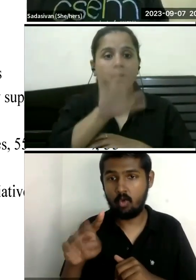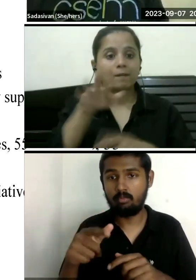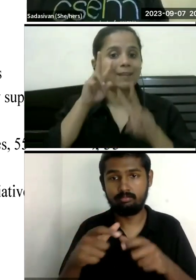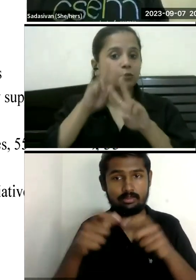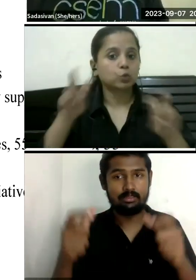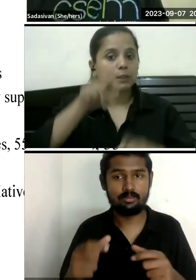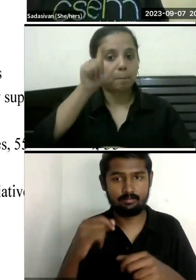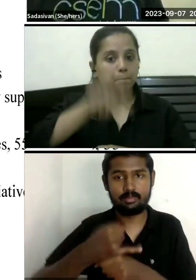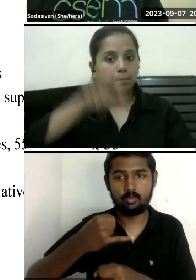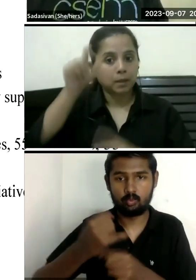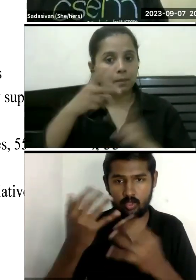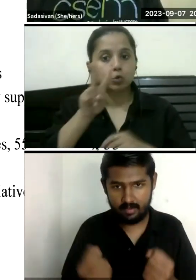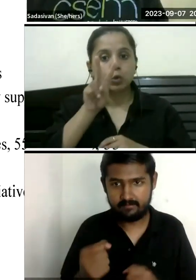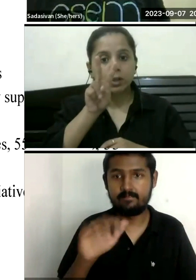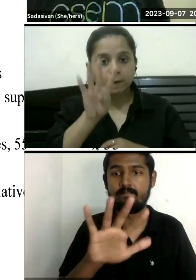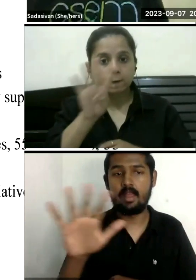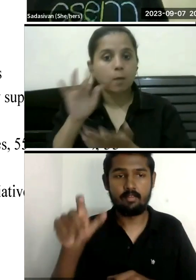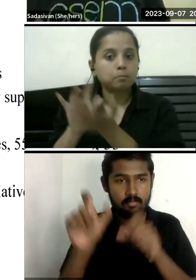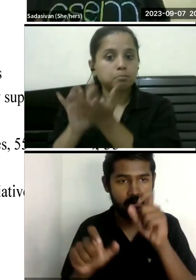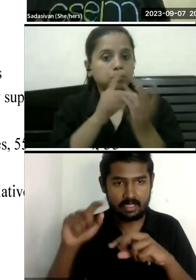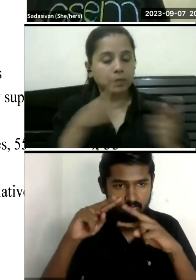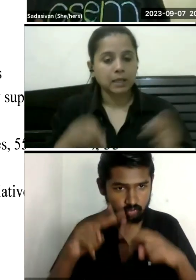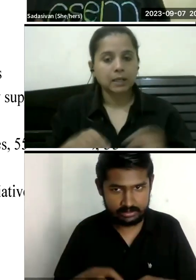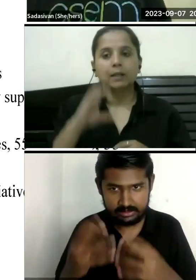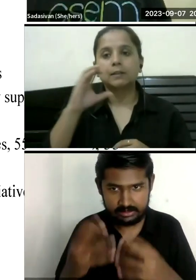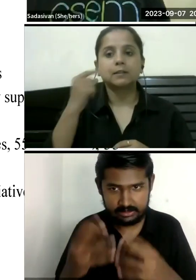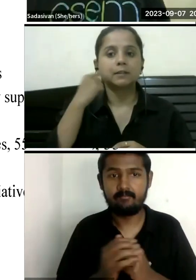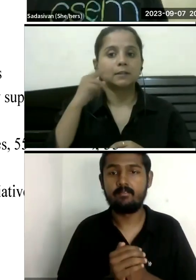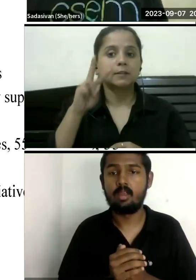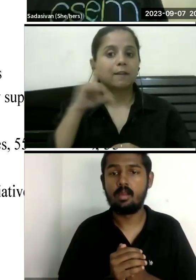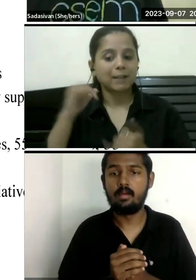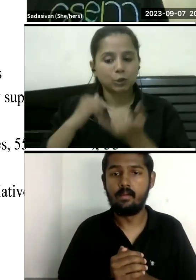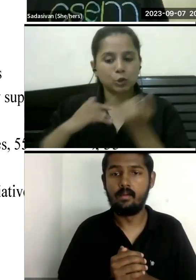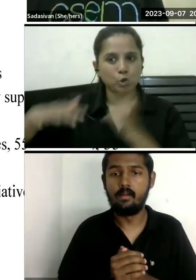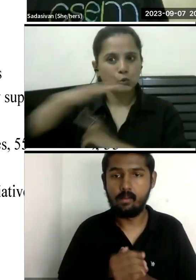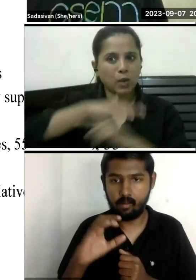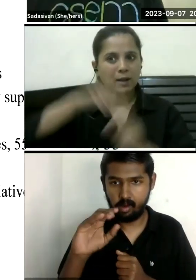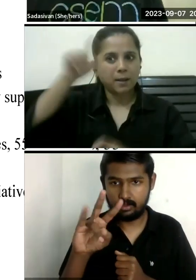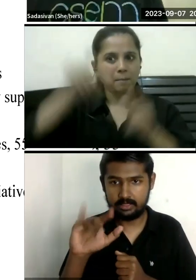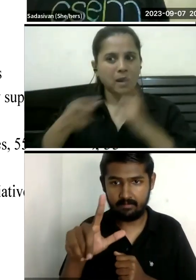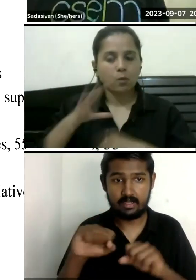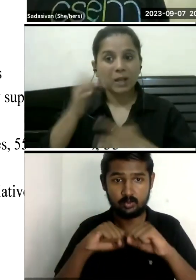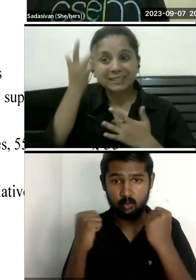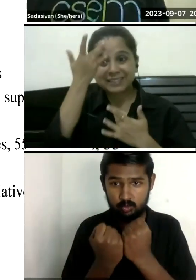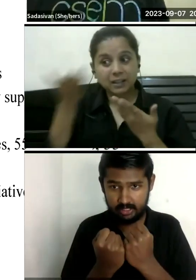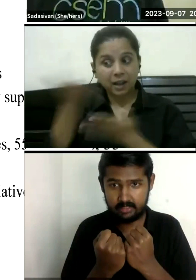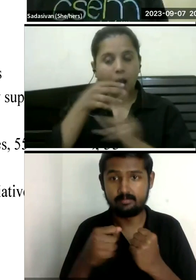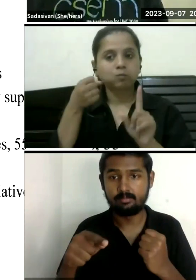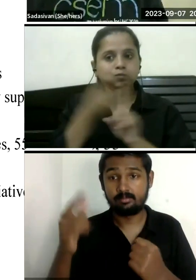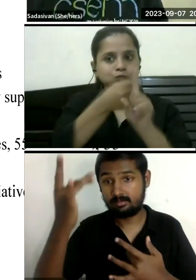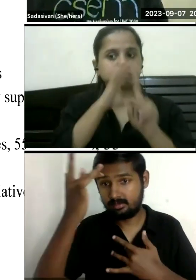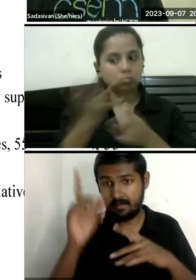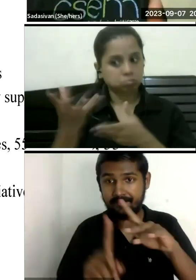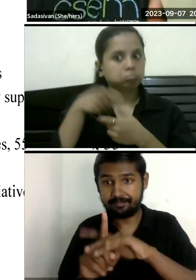and where the civil society, the patient advocacy groups are really contributing. And apart